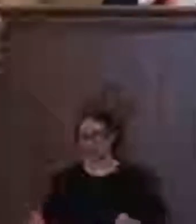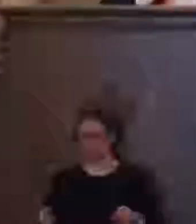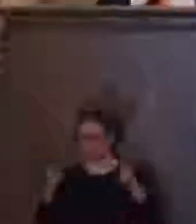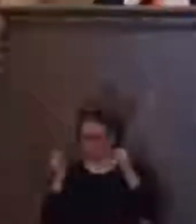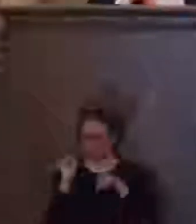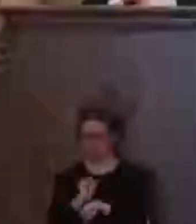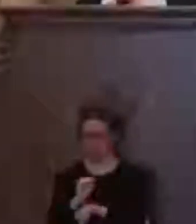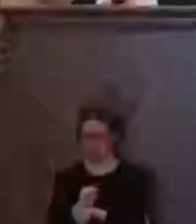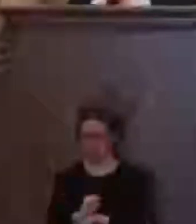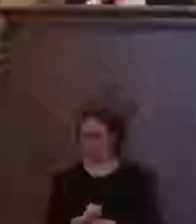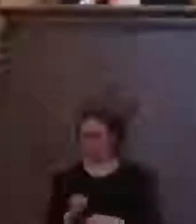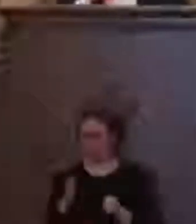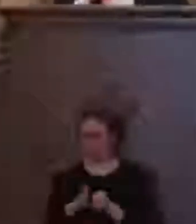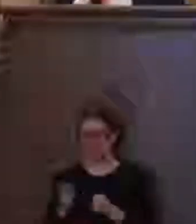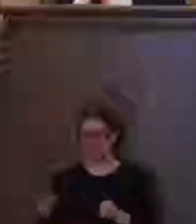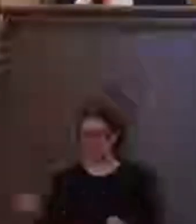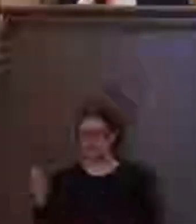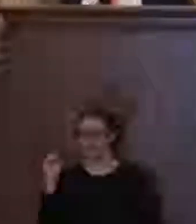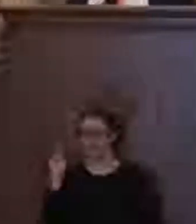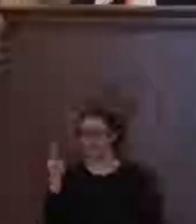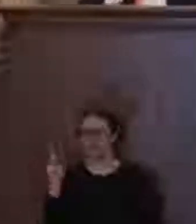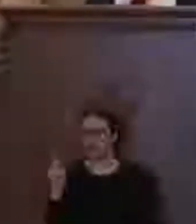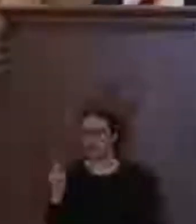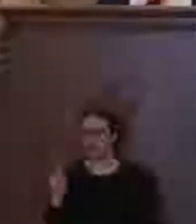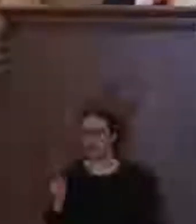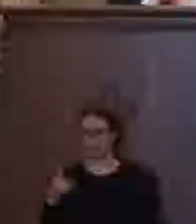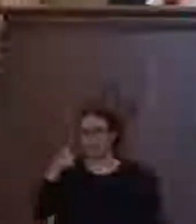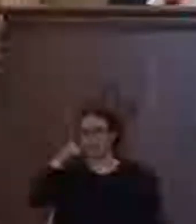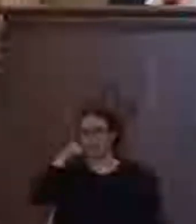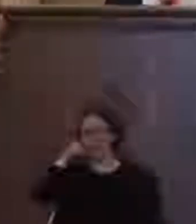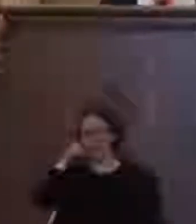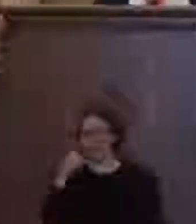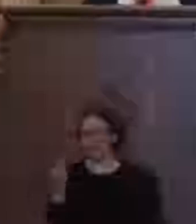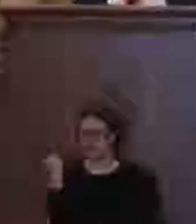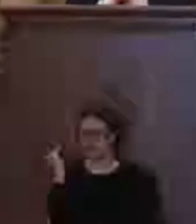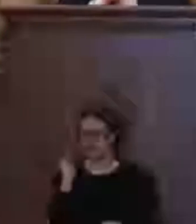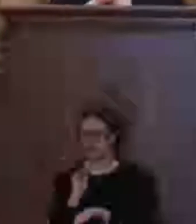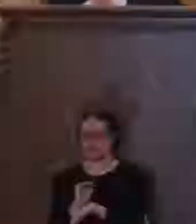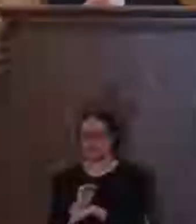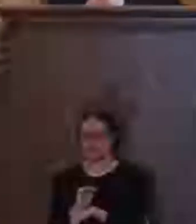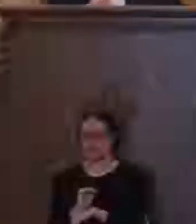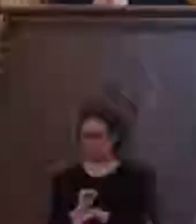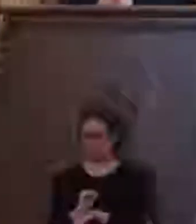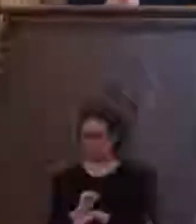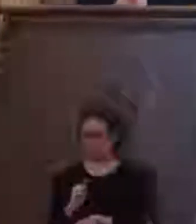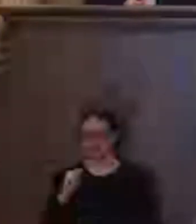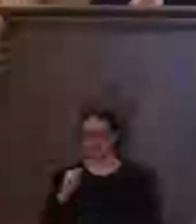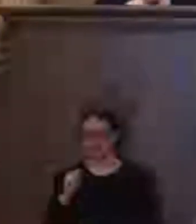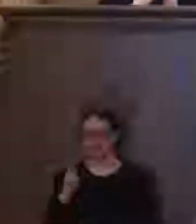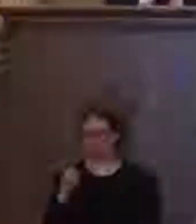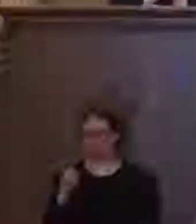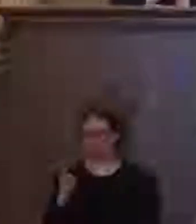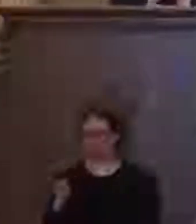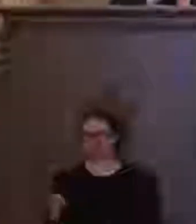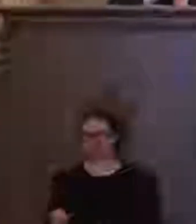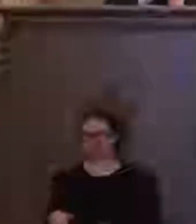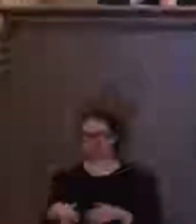out, everything was going to be okay. And I got a phone call last night, right as traffic was clearing